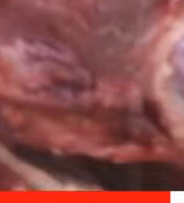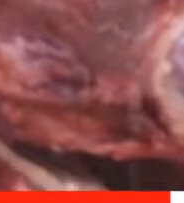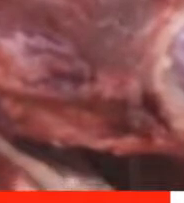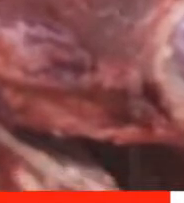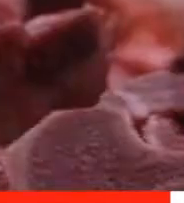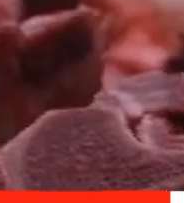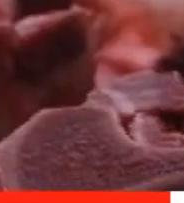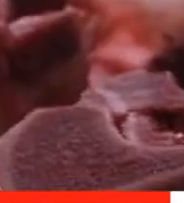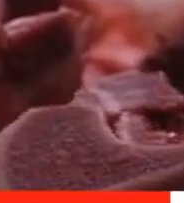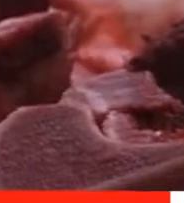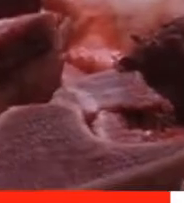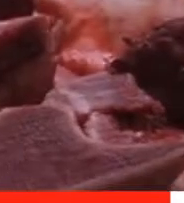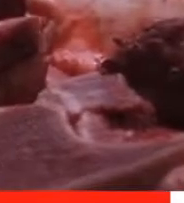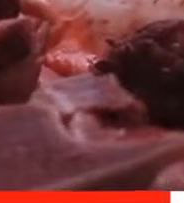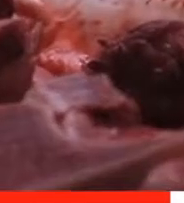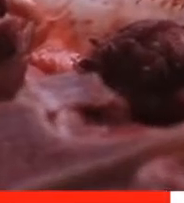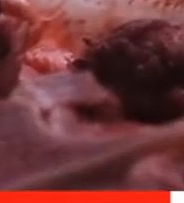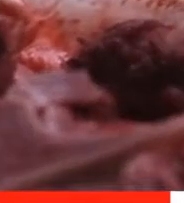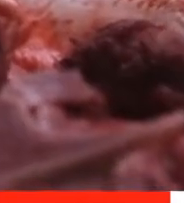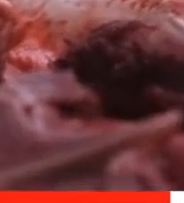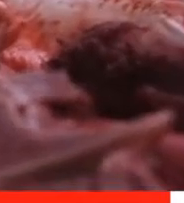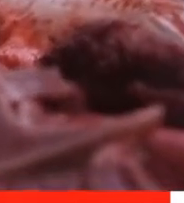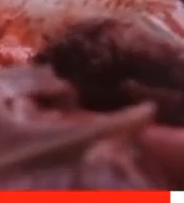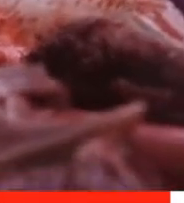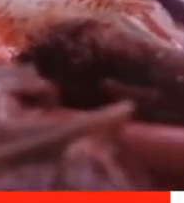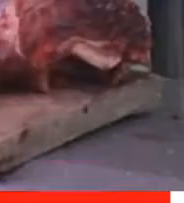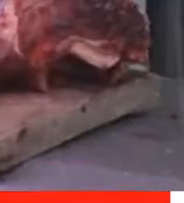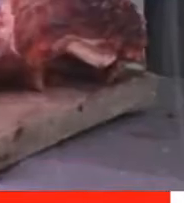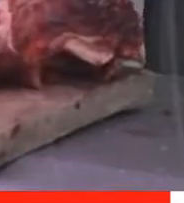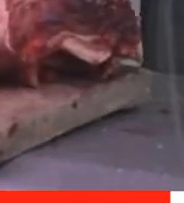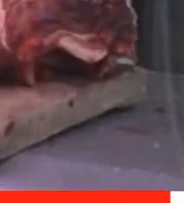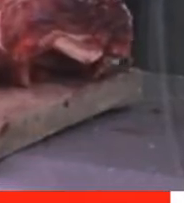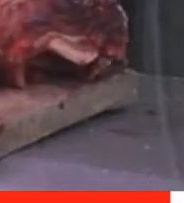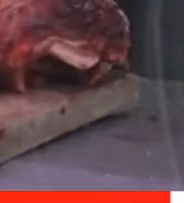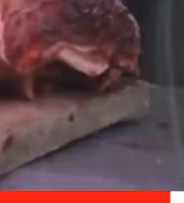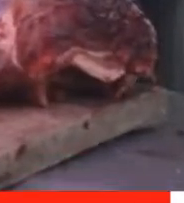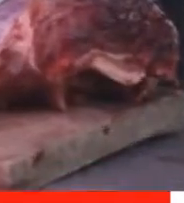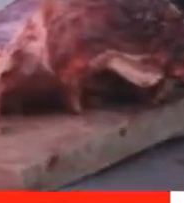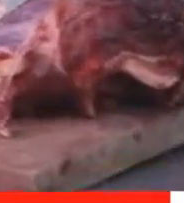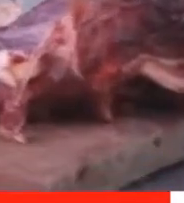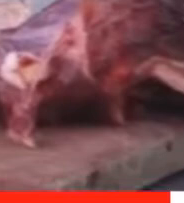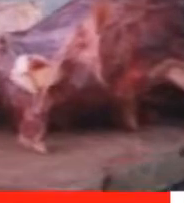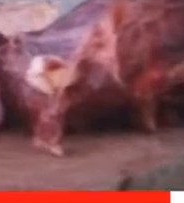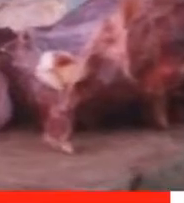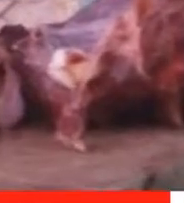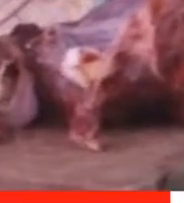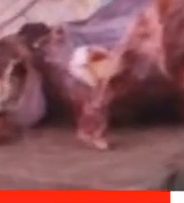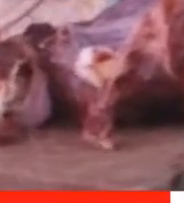health standards are of the highest order. Faith Anyula, KUTV News.